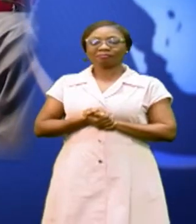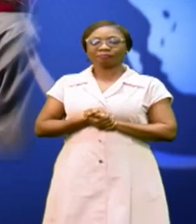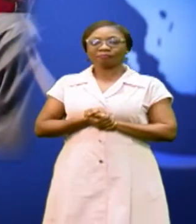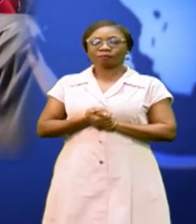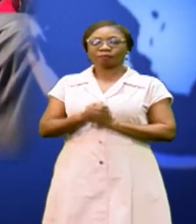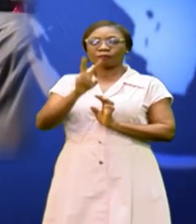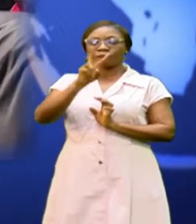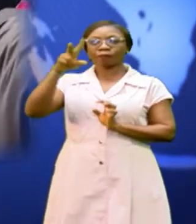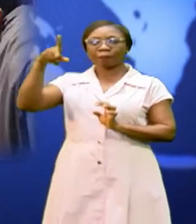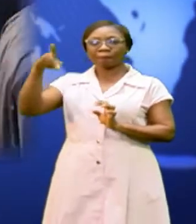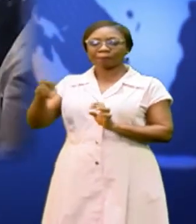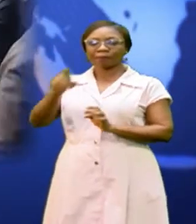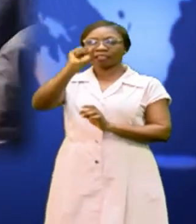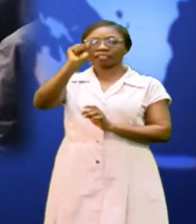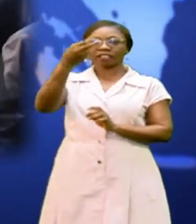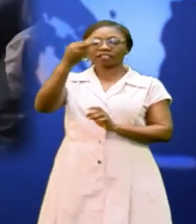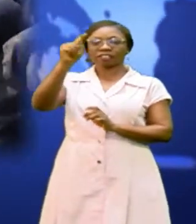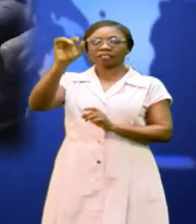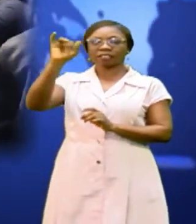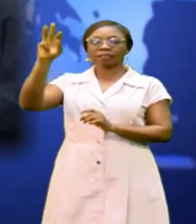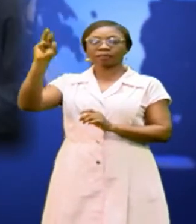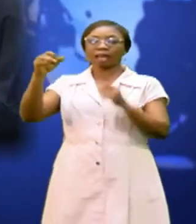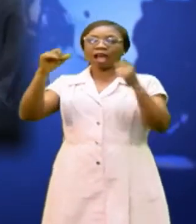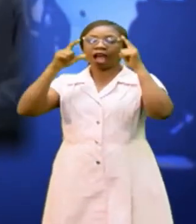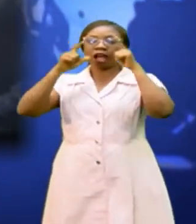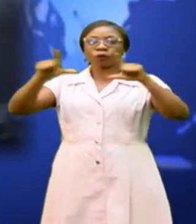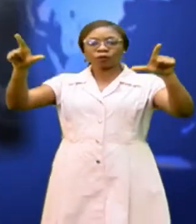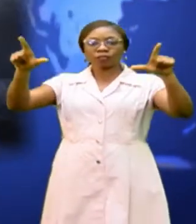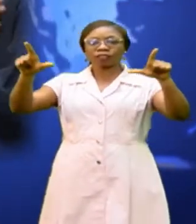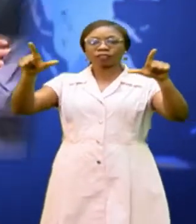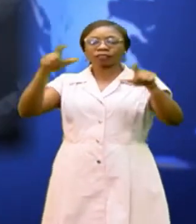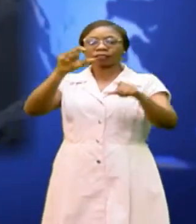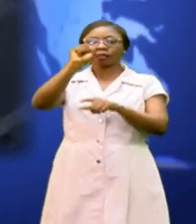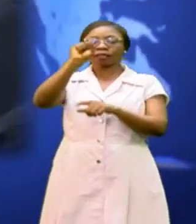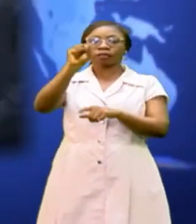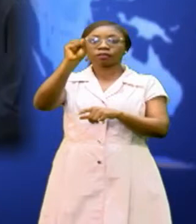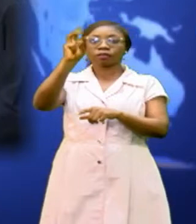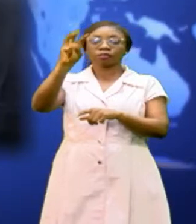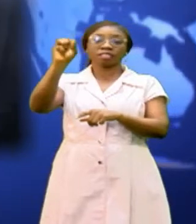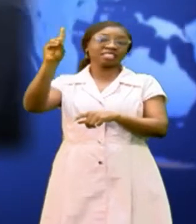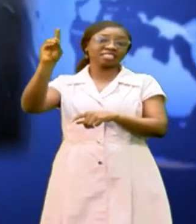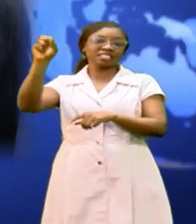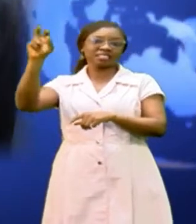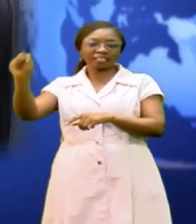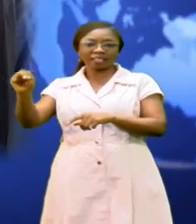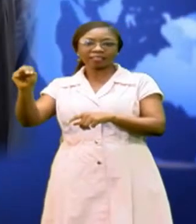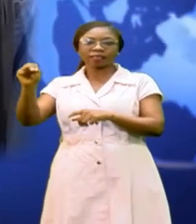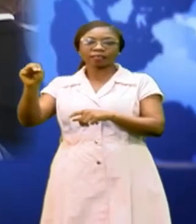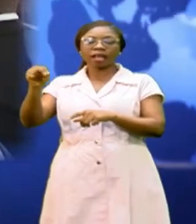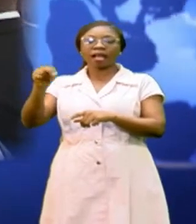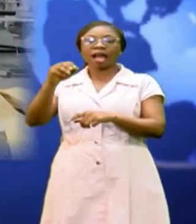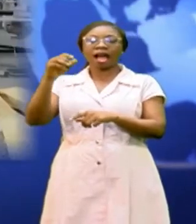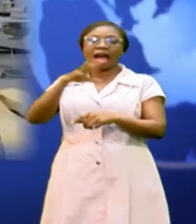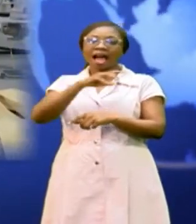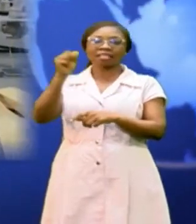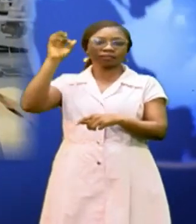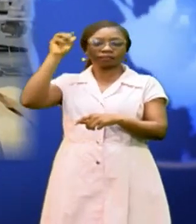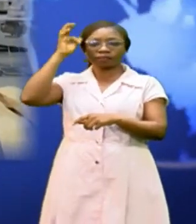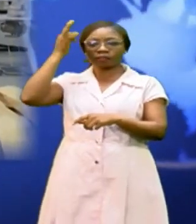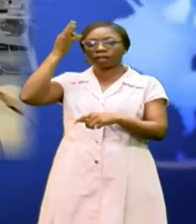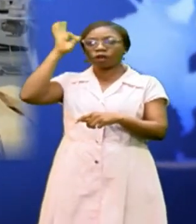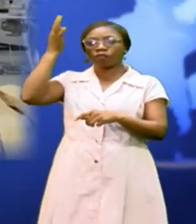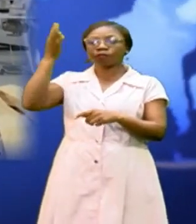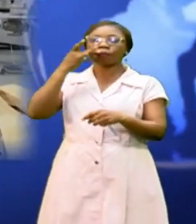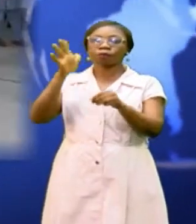Vice President Shatima inaugurates Smeden corporate headquarters as federal government makes good promise